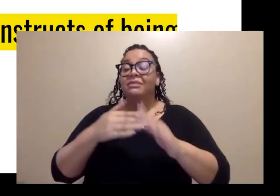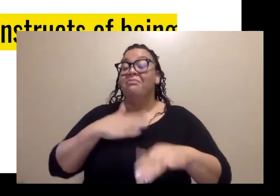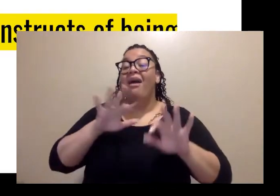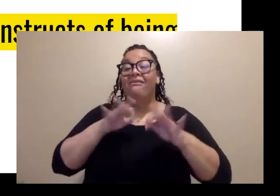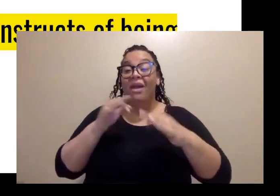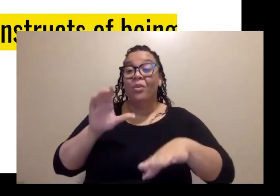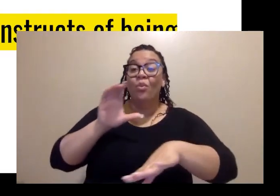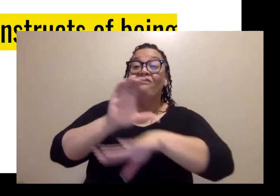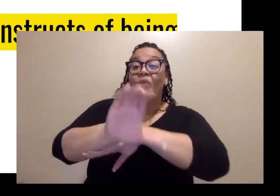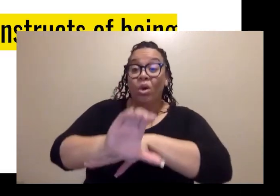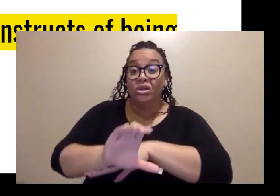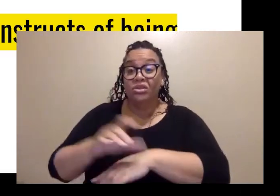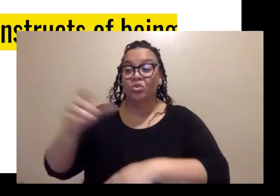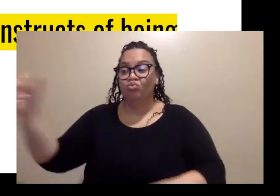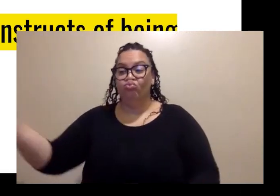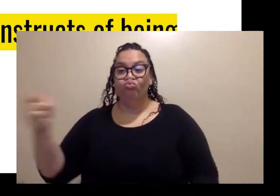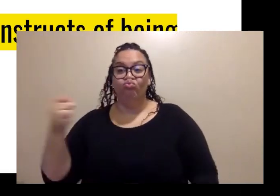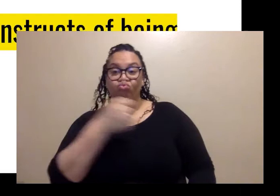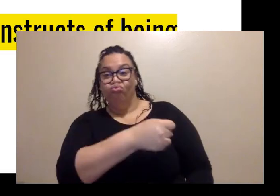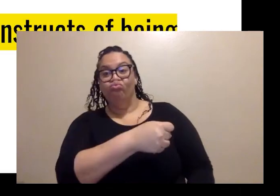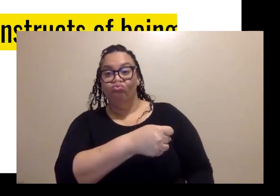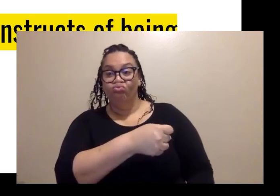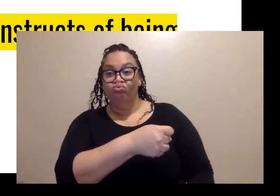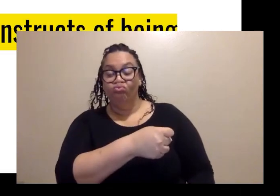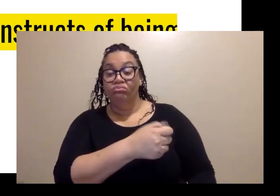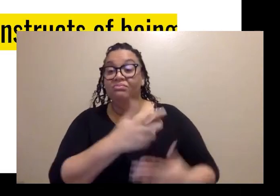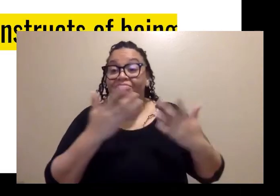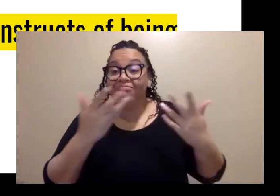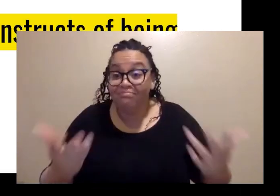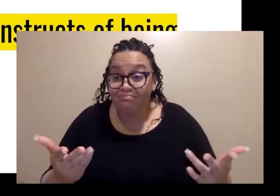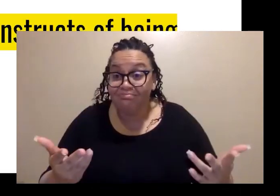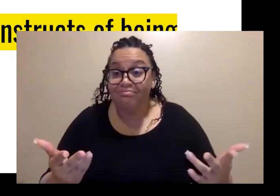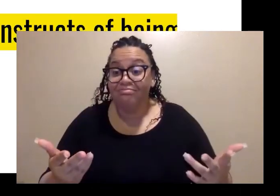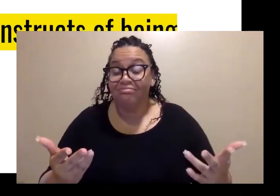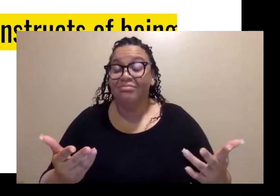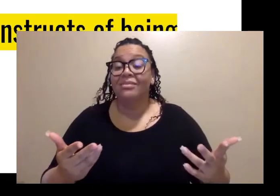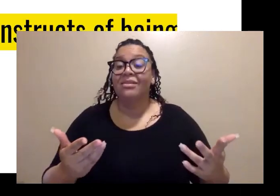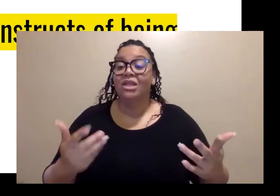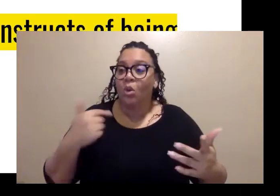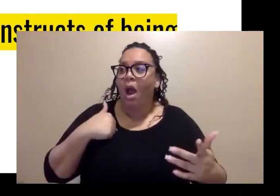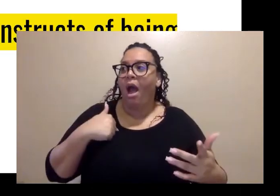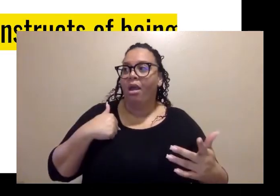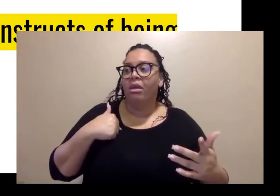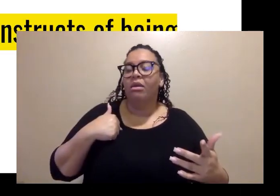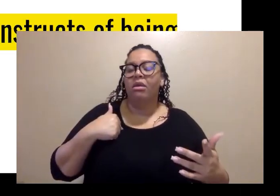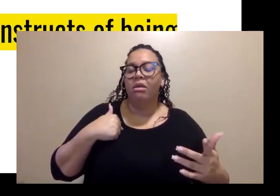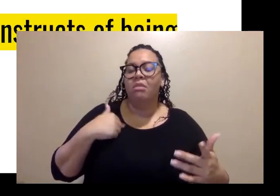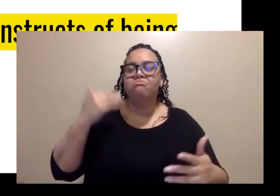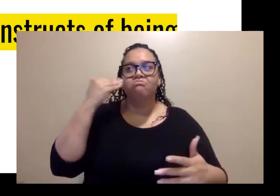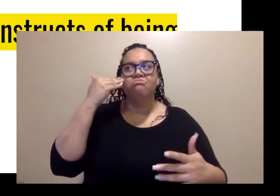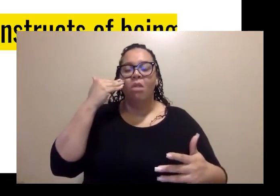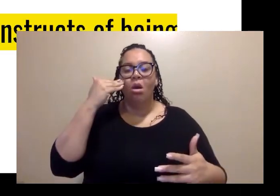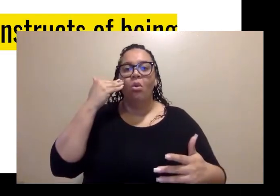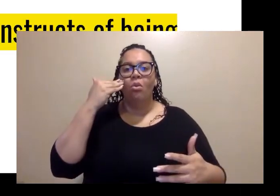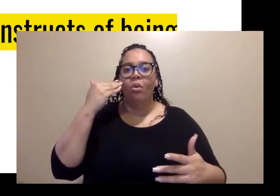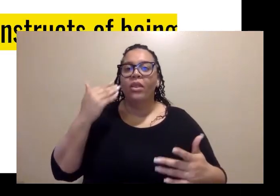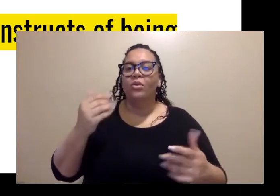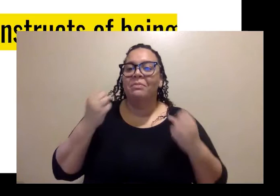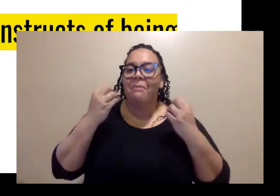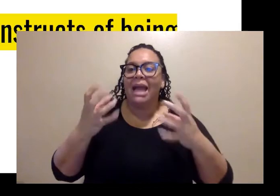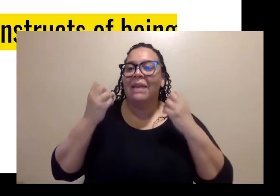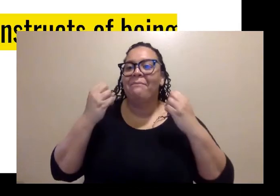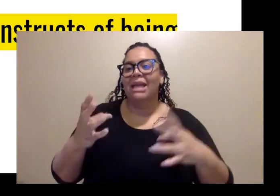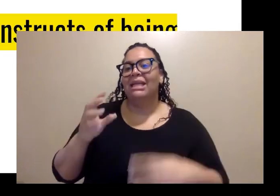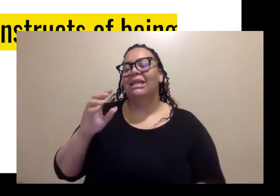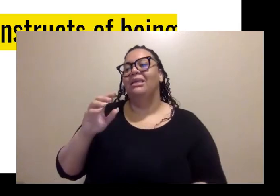the time, that is now known as Haiti. But there were the indigenous people, the Teneo people, they were the